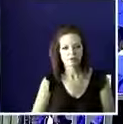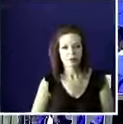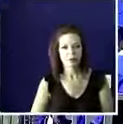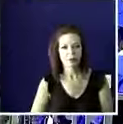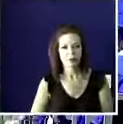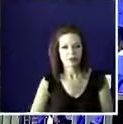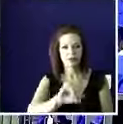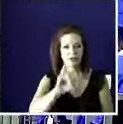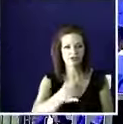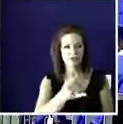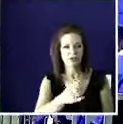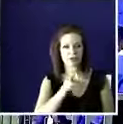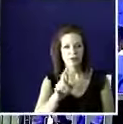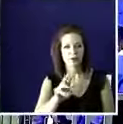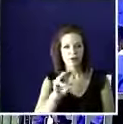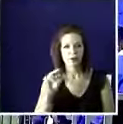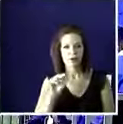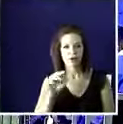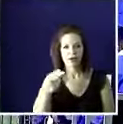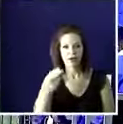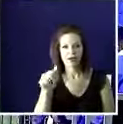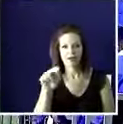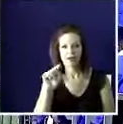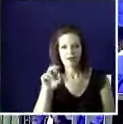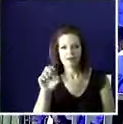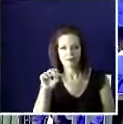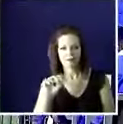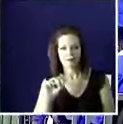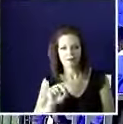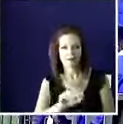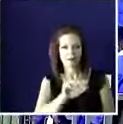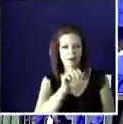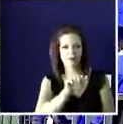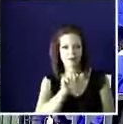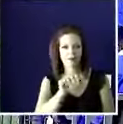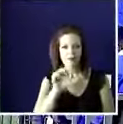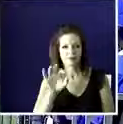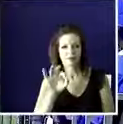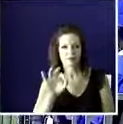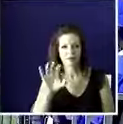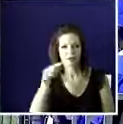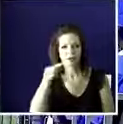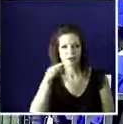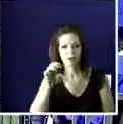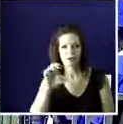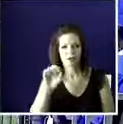Jack Robert Martin Hansen. Abigail Faith George.